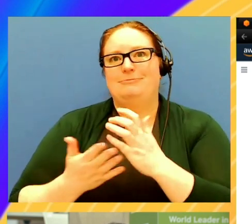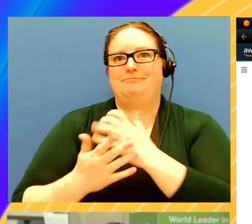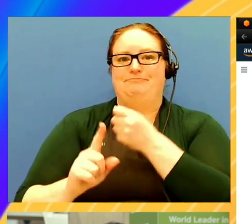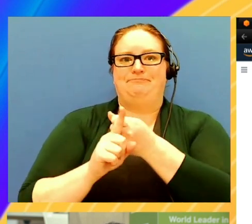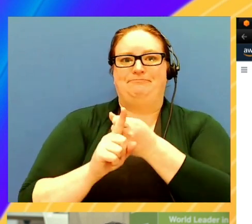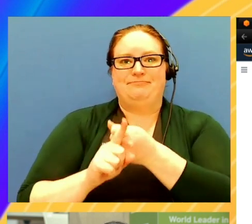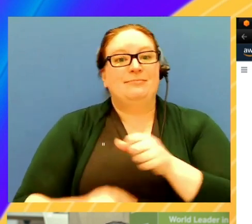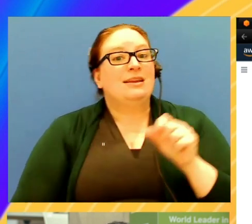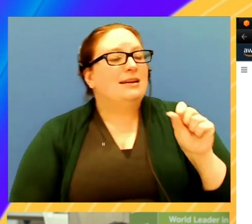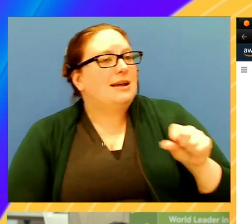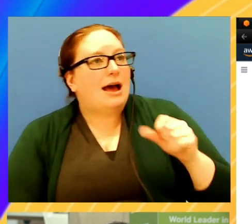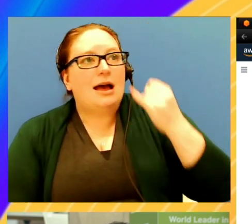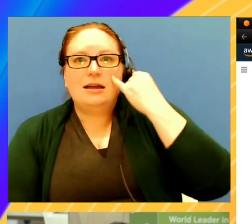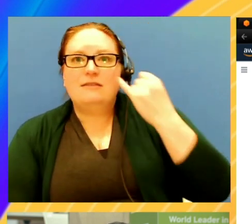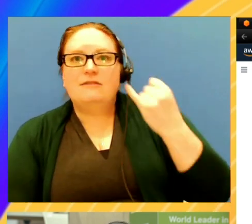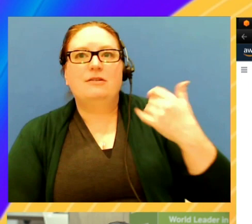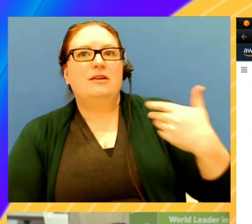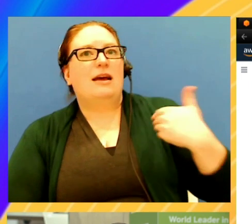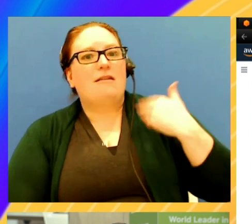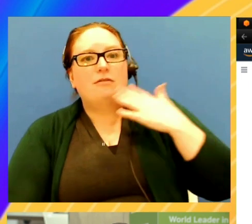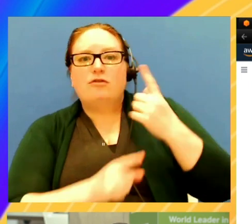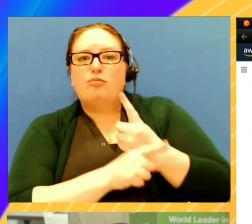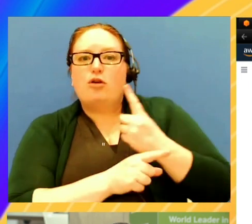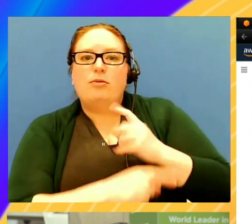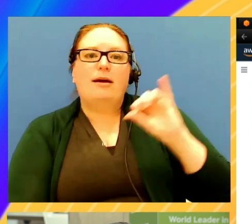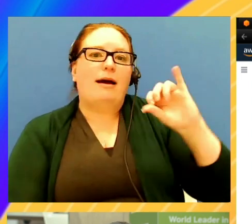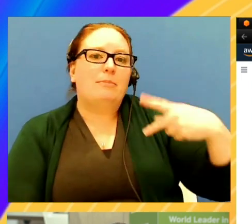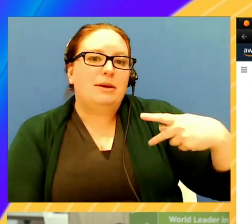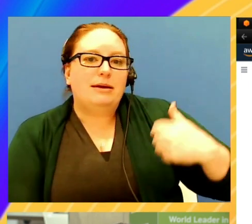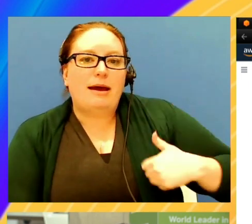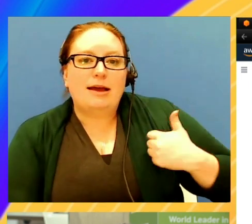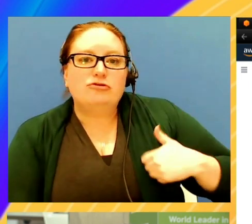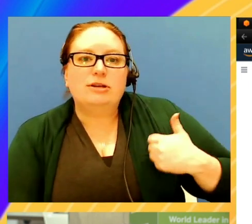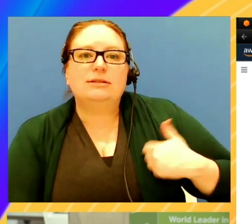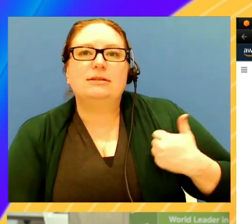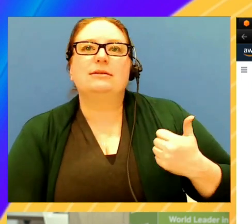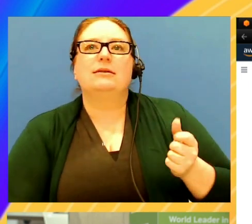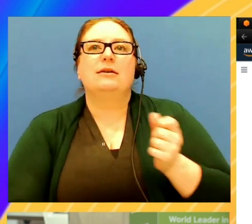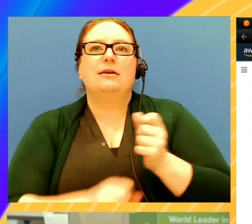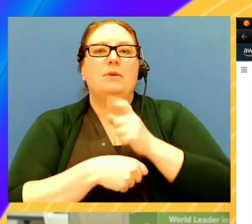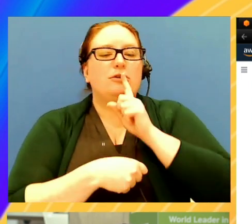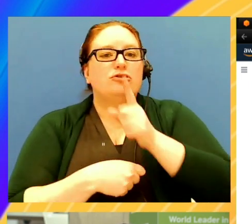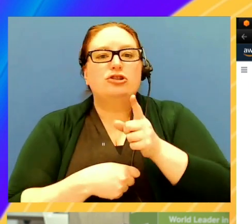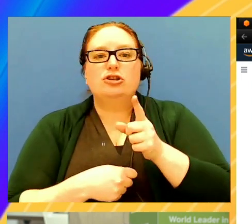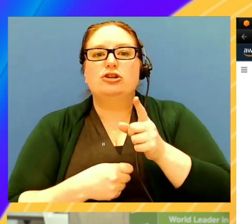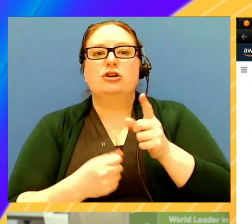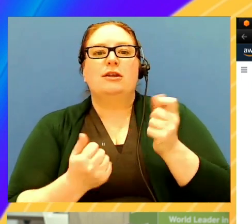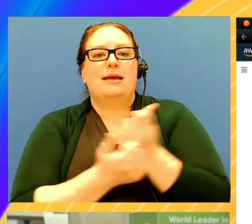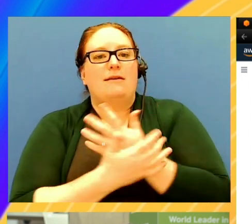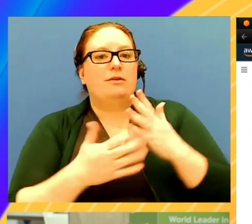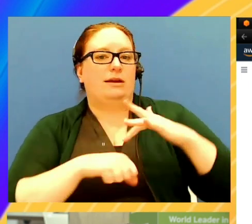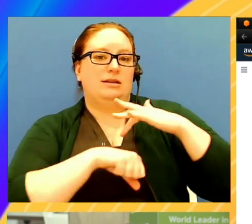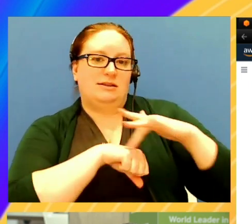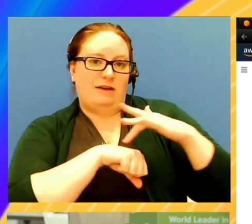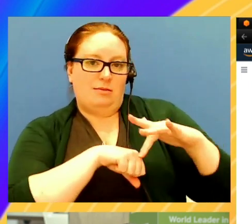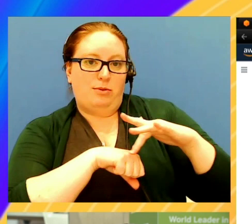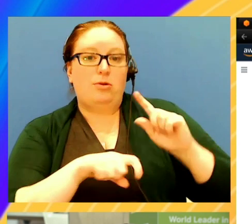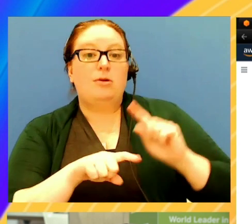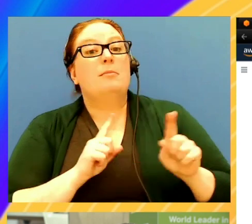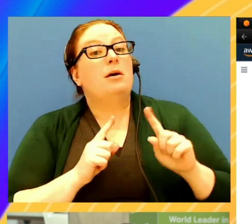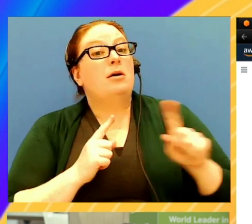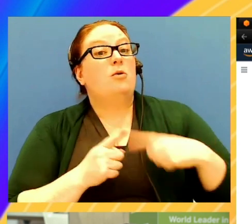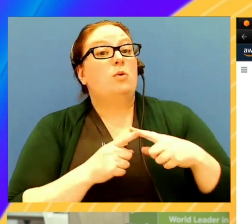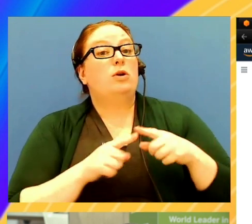whether we lock it down to the appropriate IP addresses, just making sure that all of that is available. But when you're using